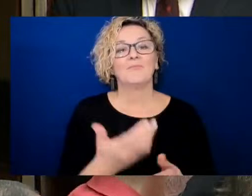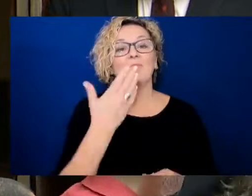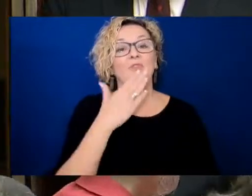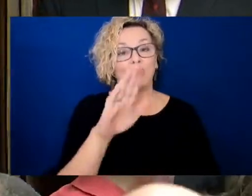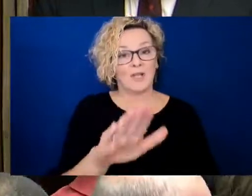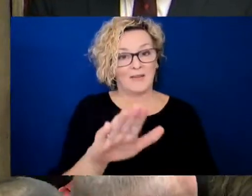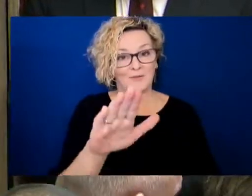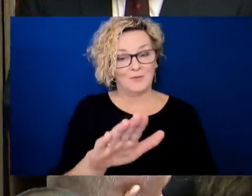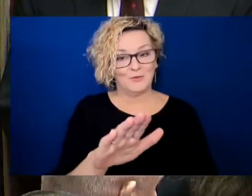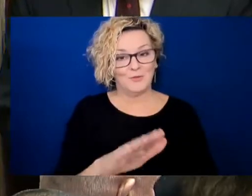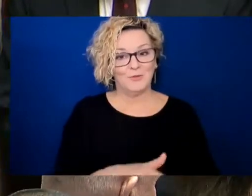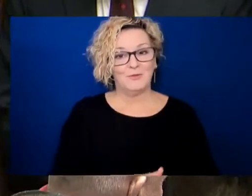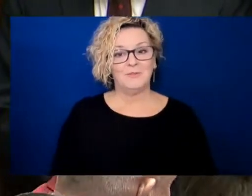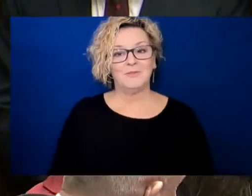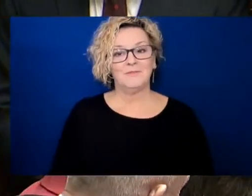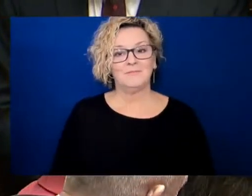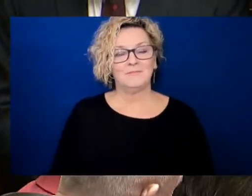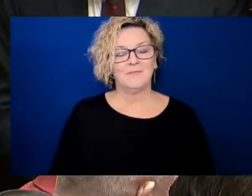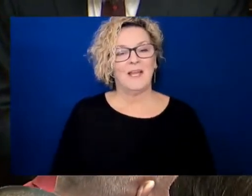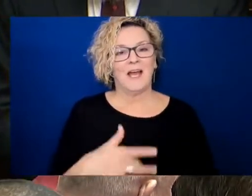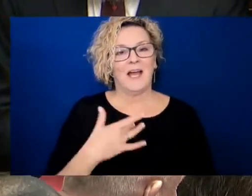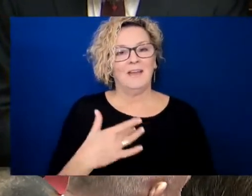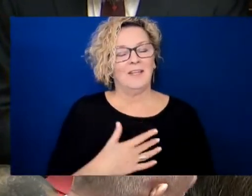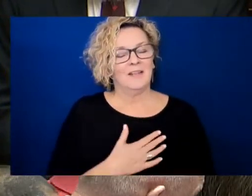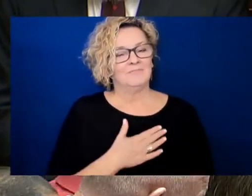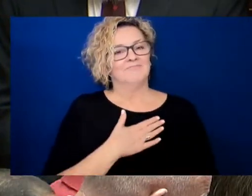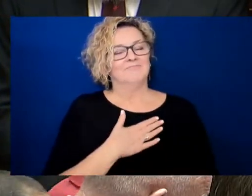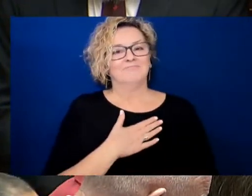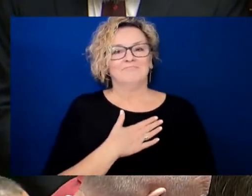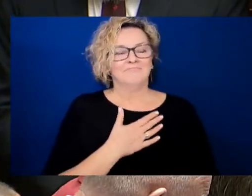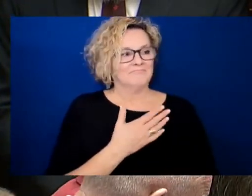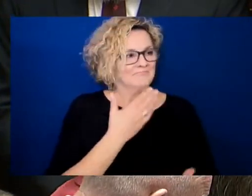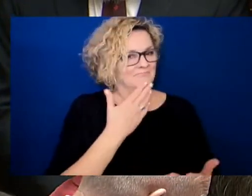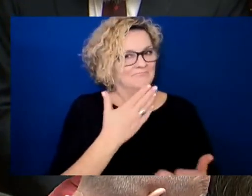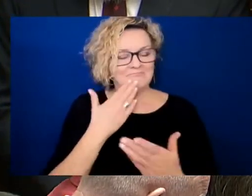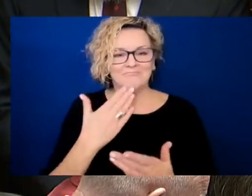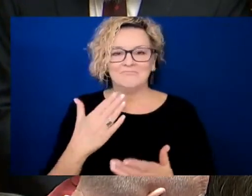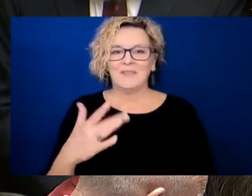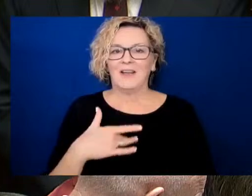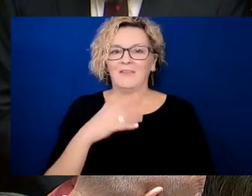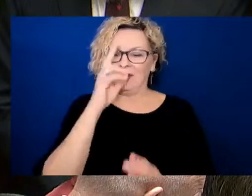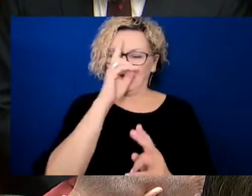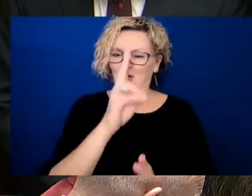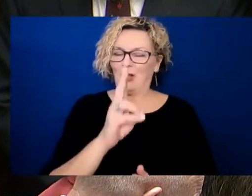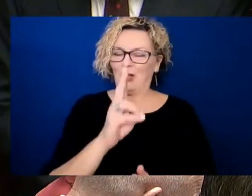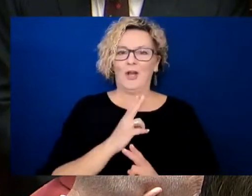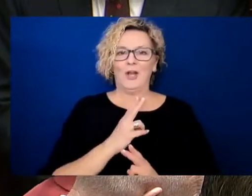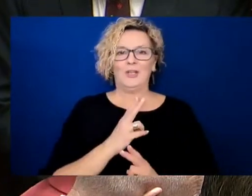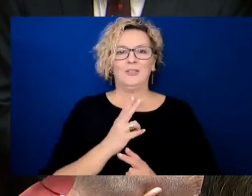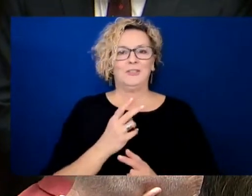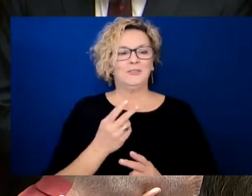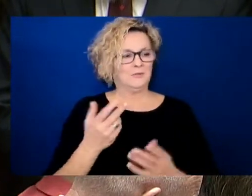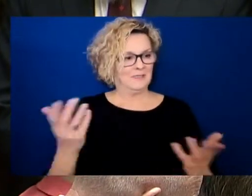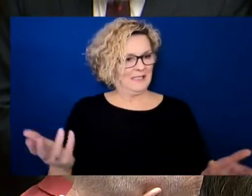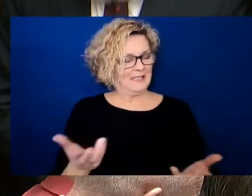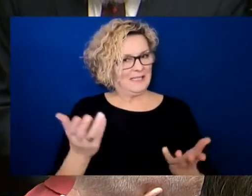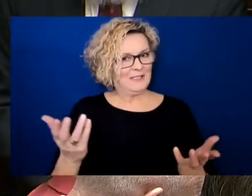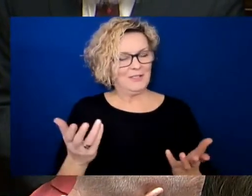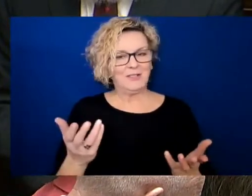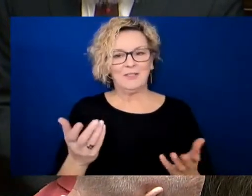honored to meet you and see you all today, to honor our CM,